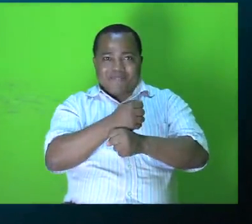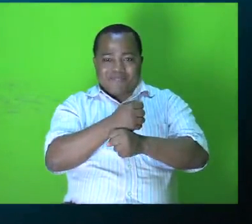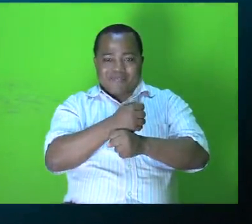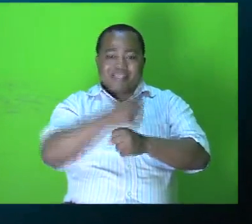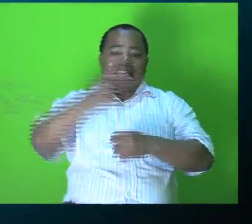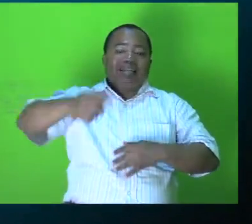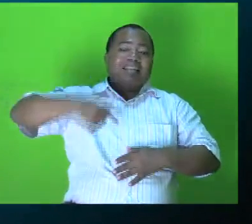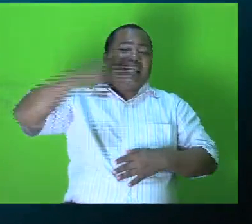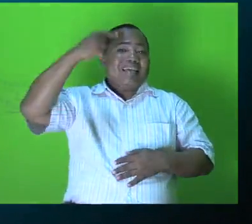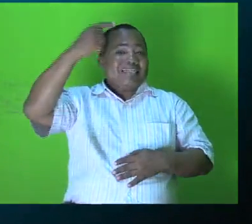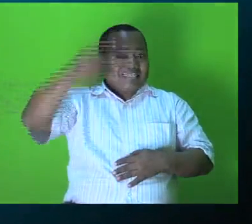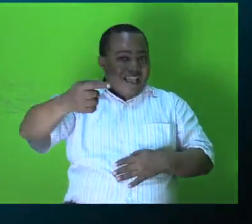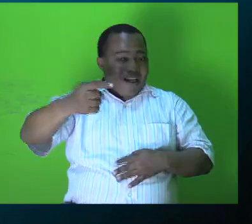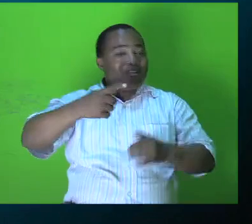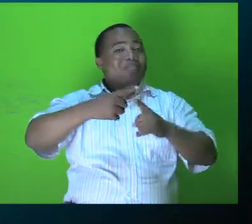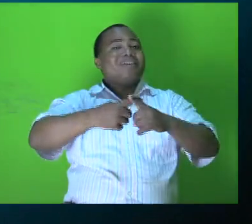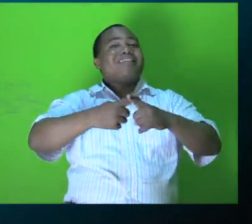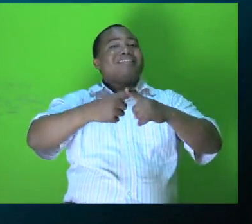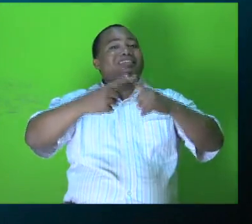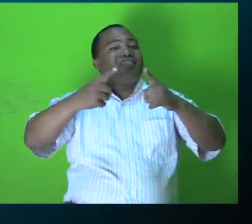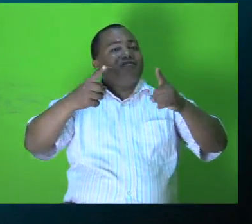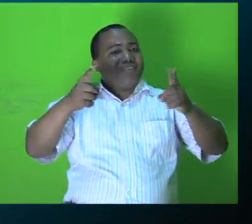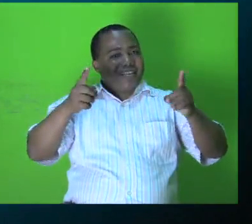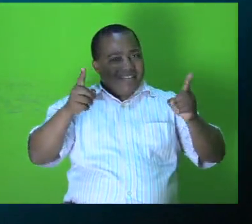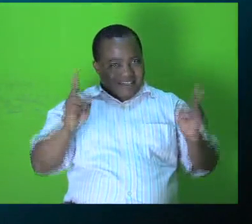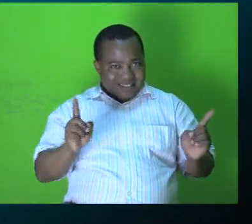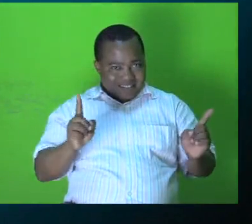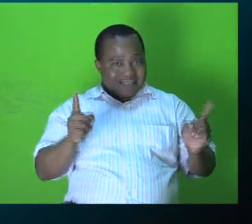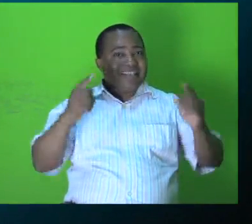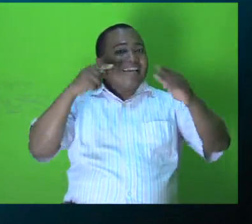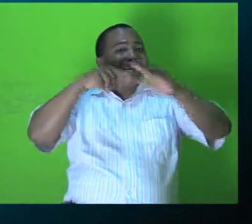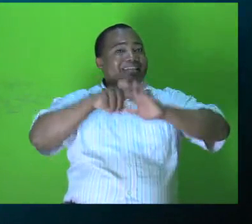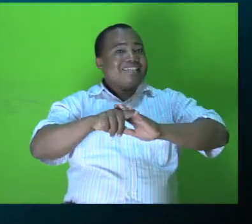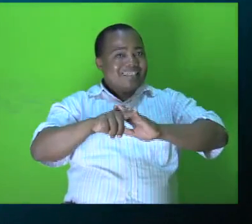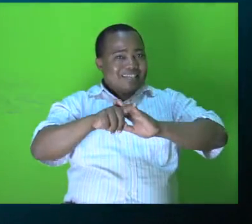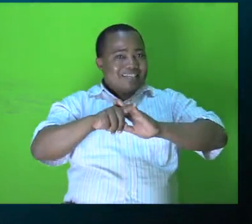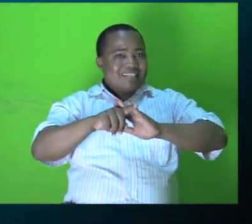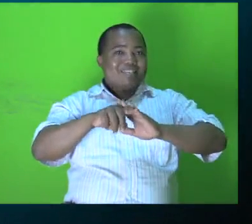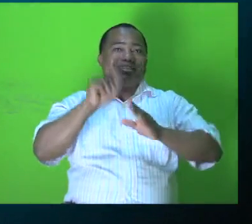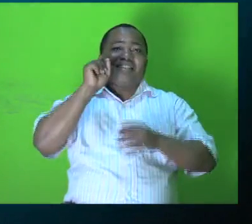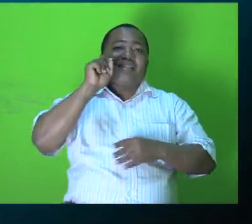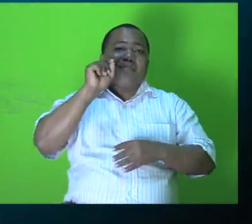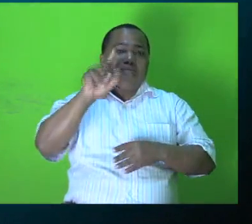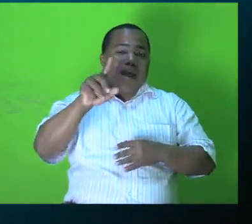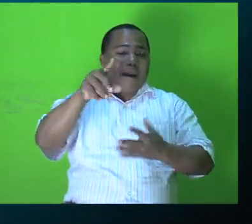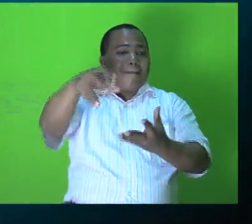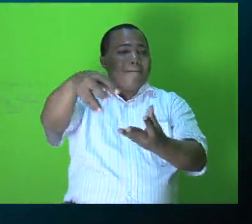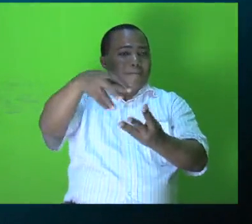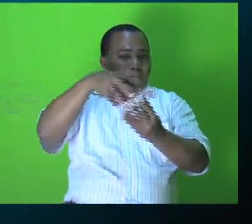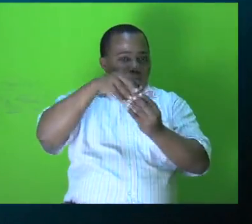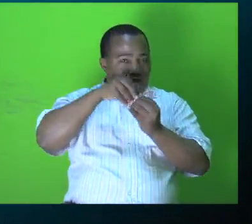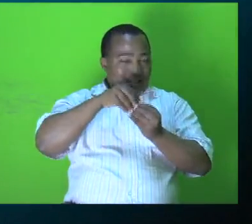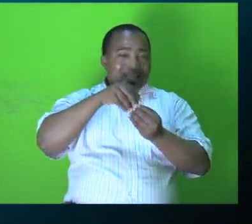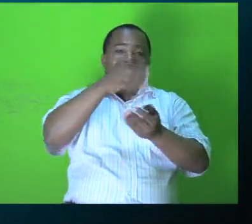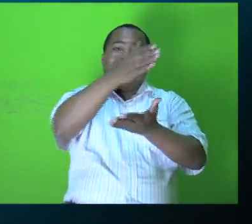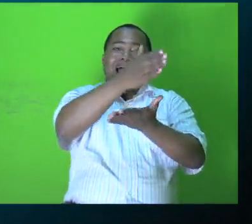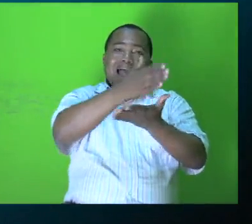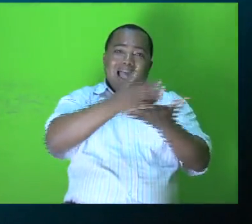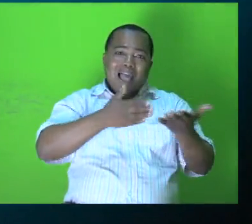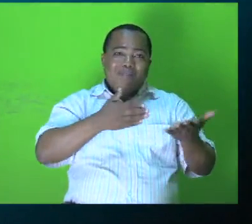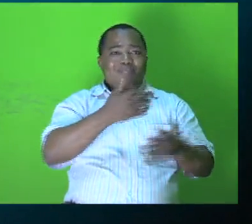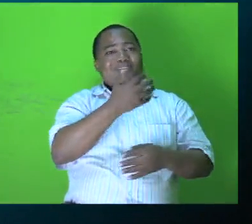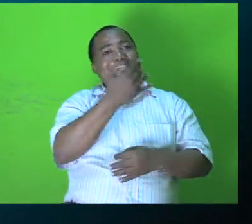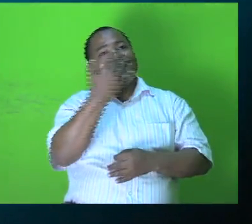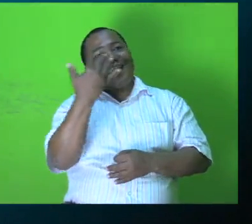later on will differentiate into the sperm with the haploid